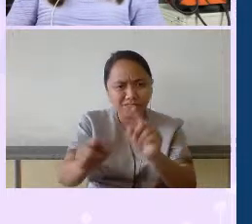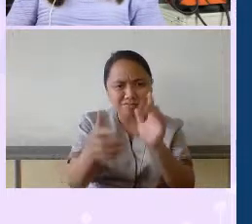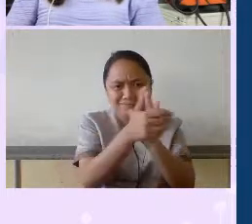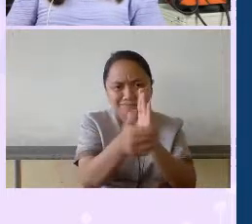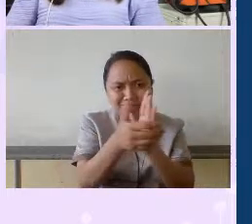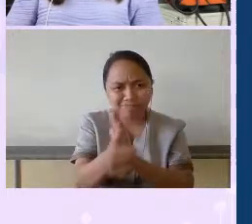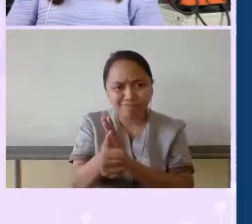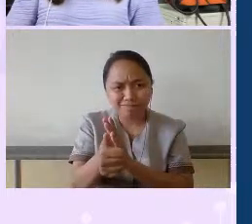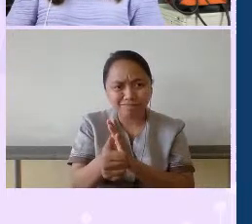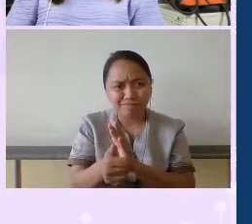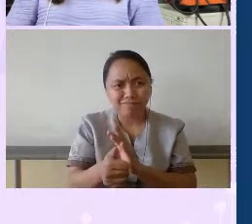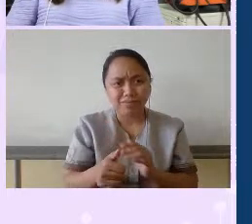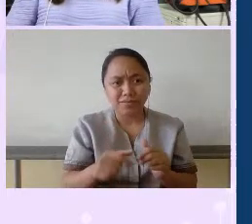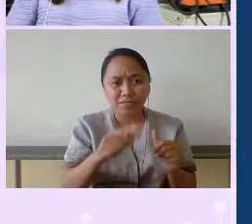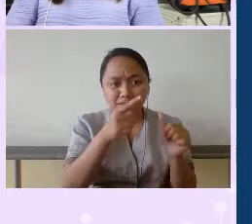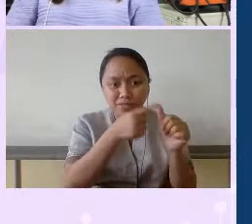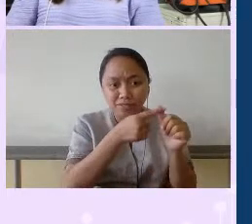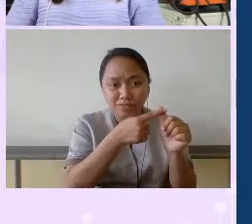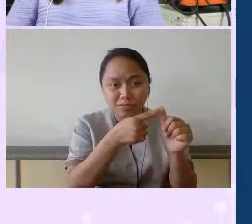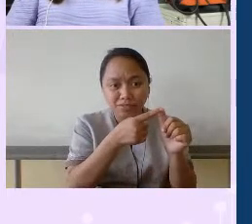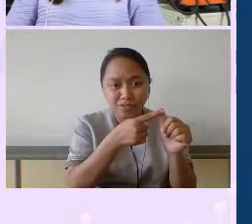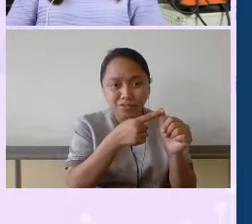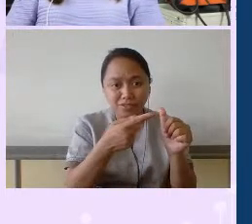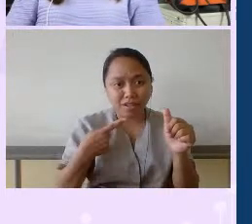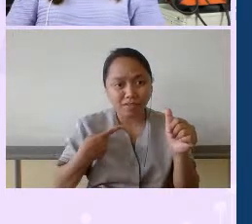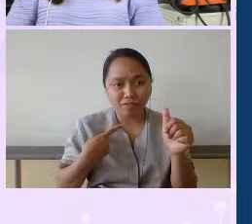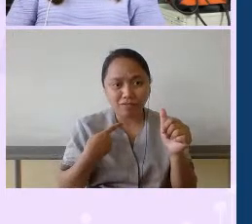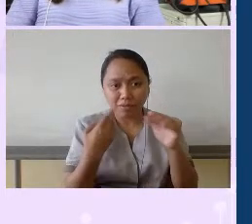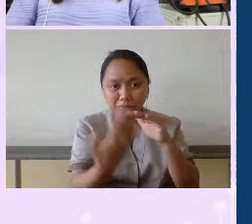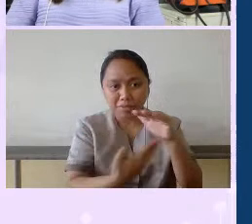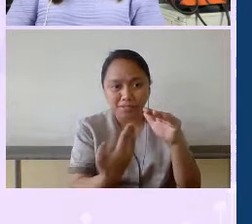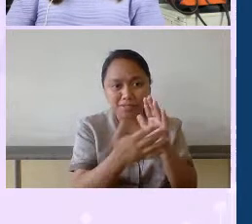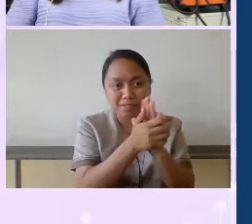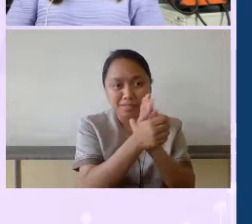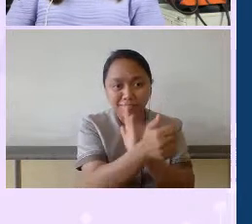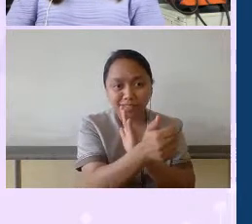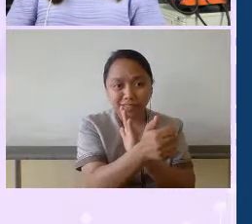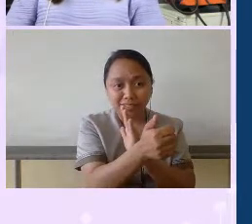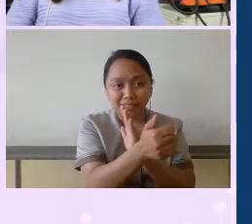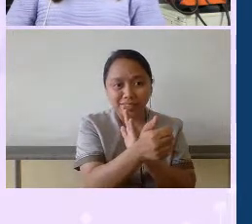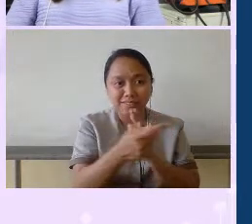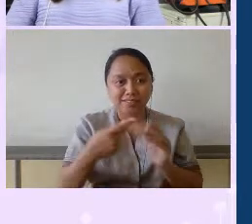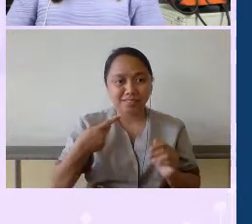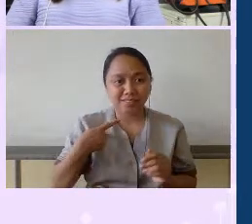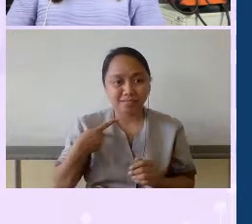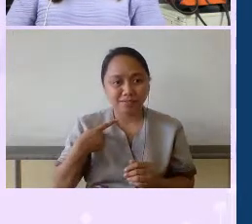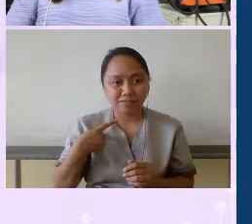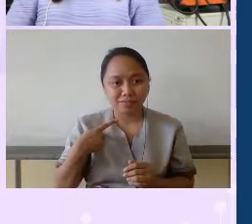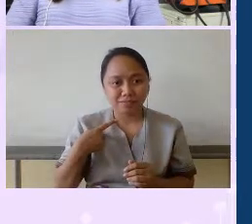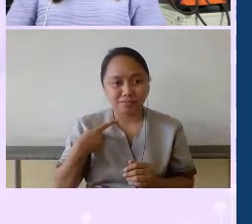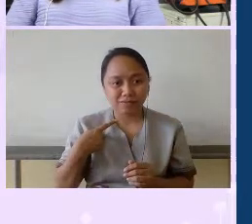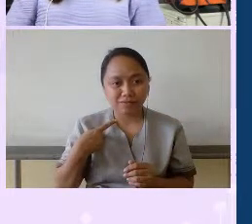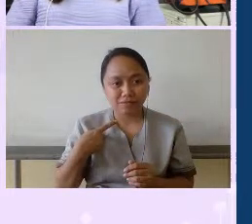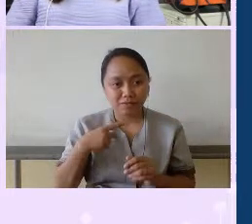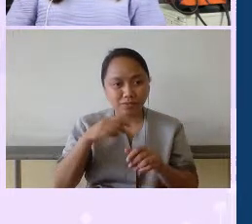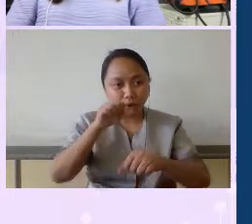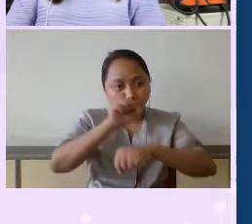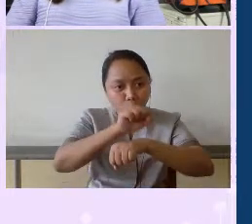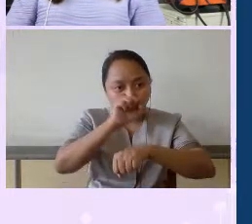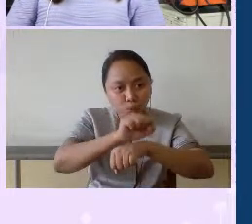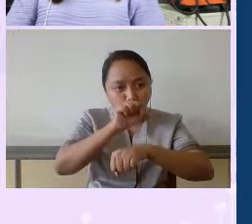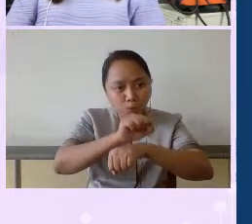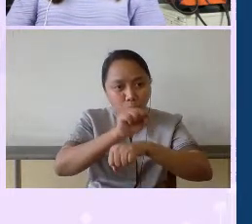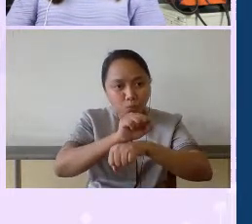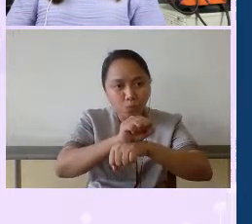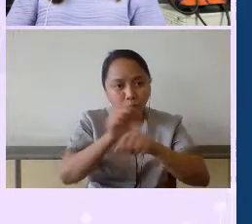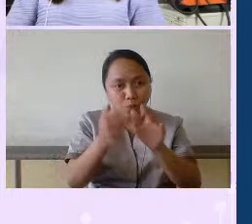tinatawag din po nating mga soft skills, which allow our workers to work with teams